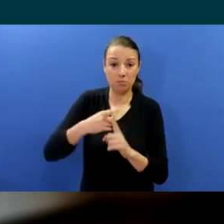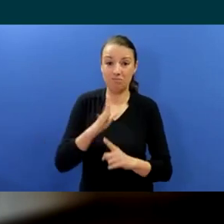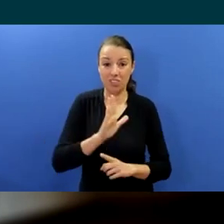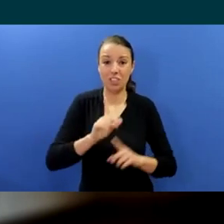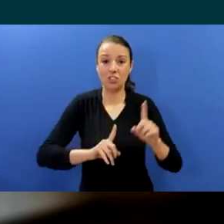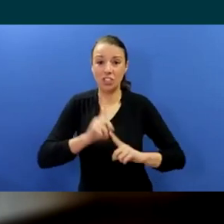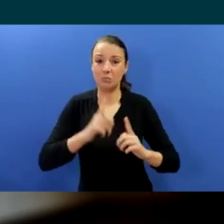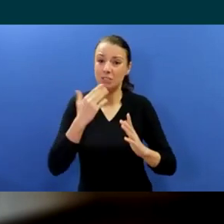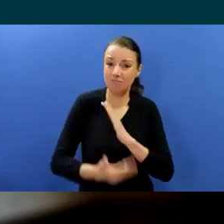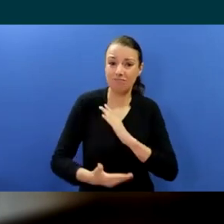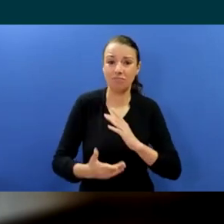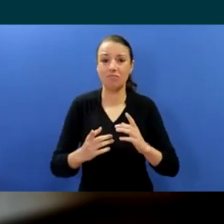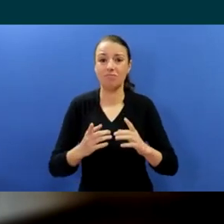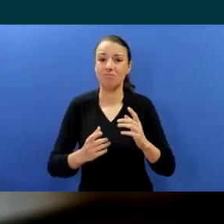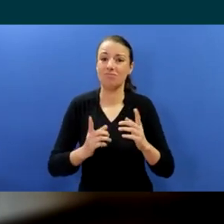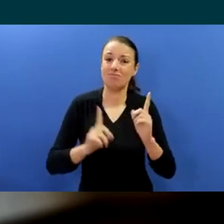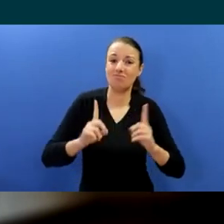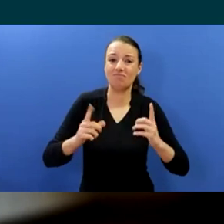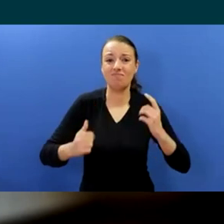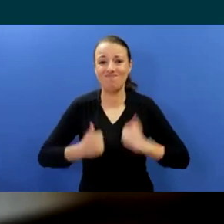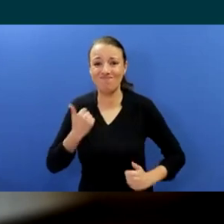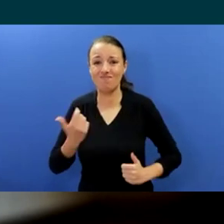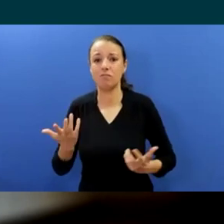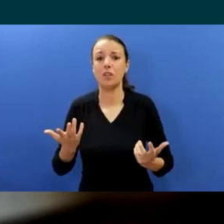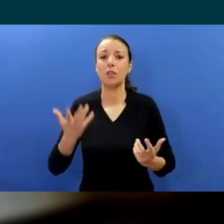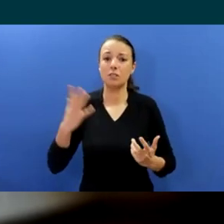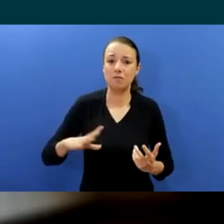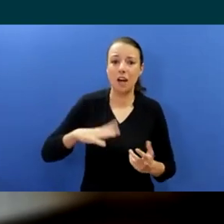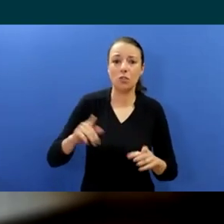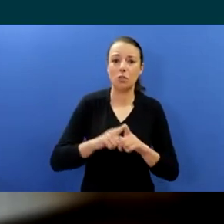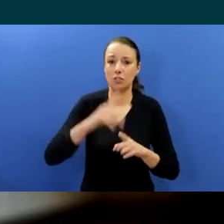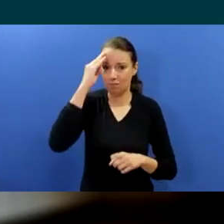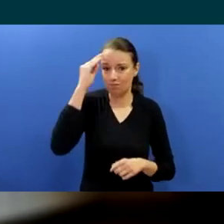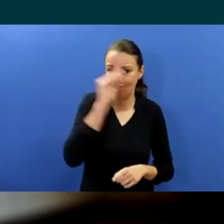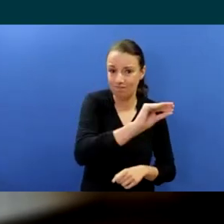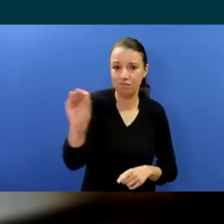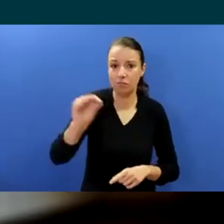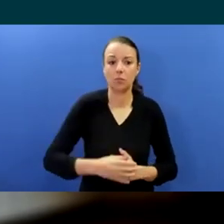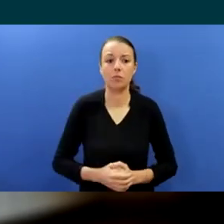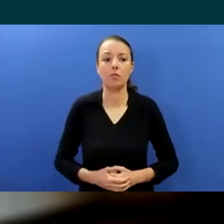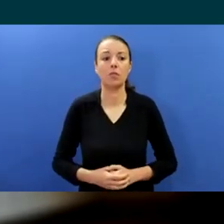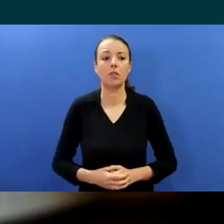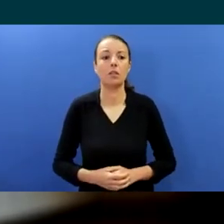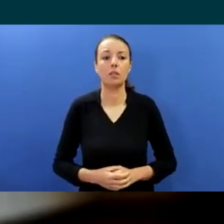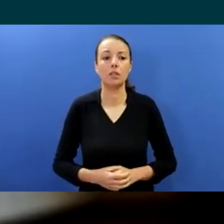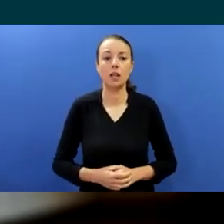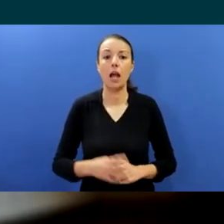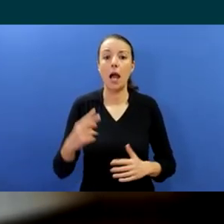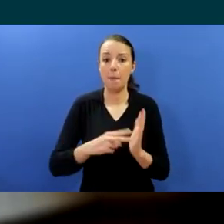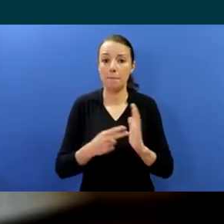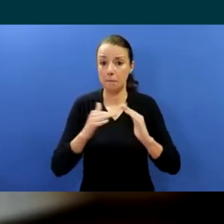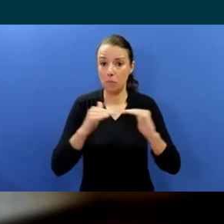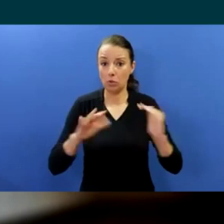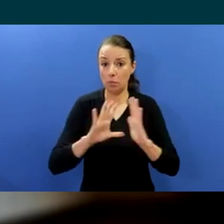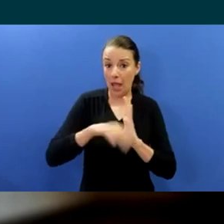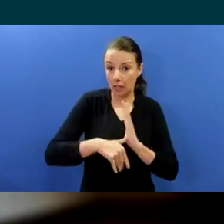we're talking about urban planning is inhabitants as experts of their own environment. So inhabitants,